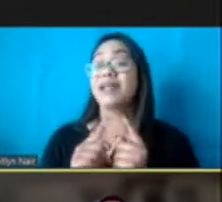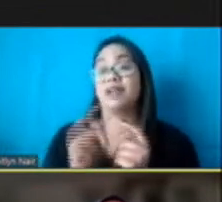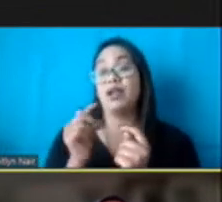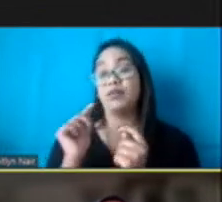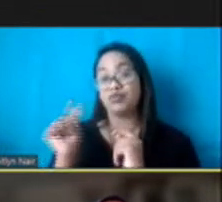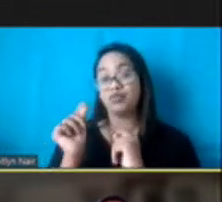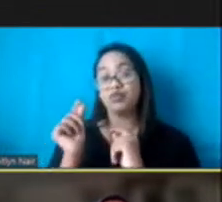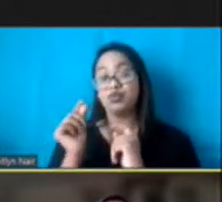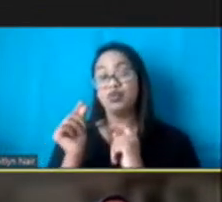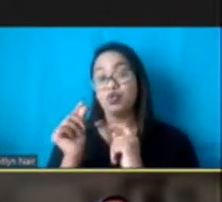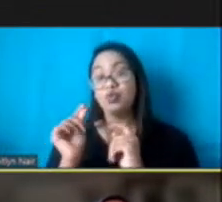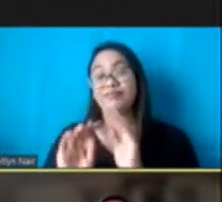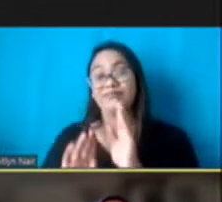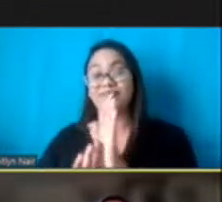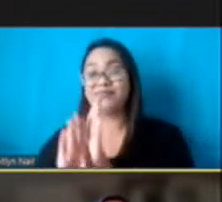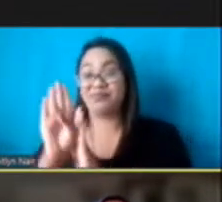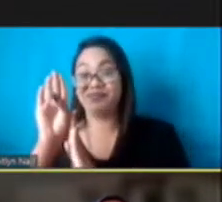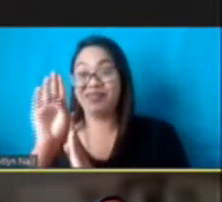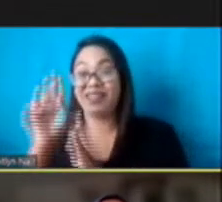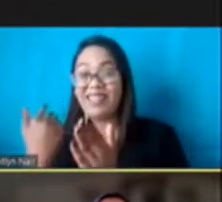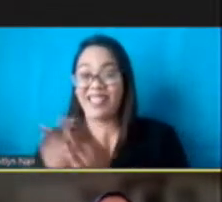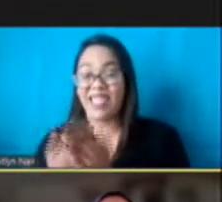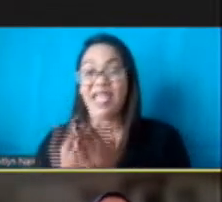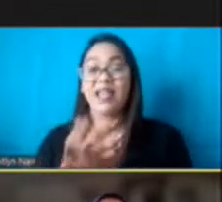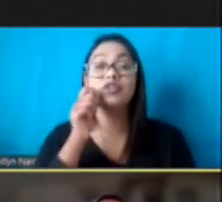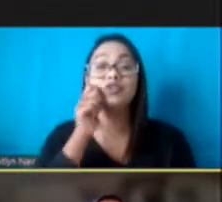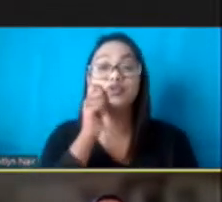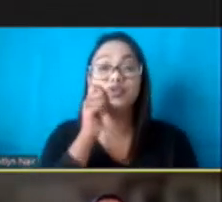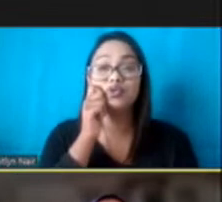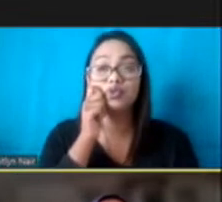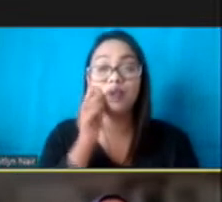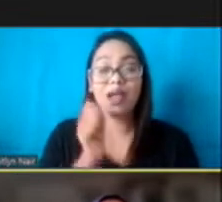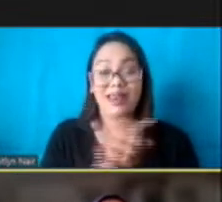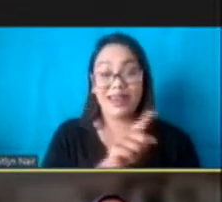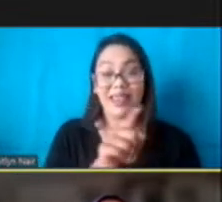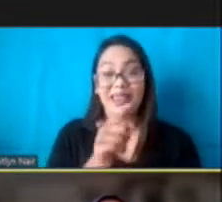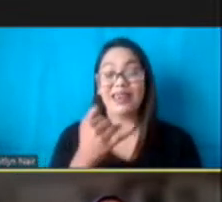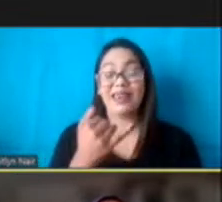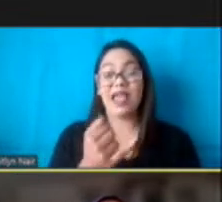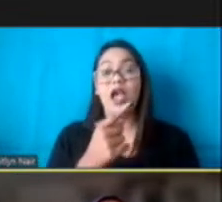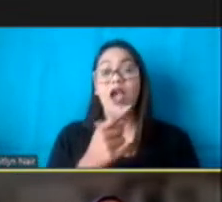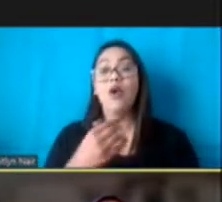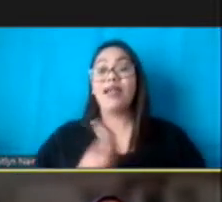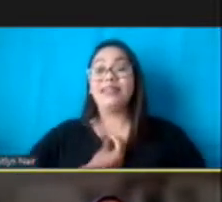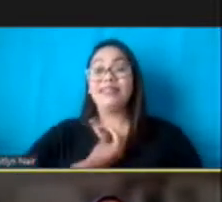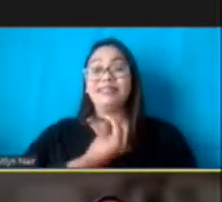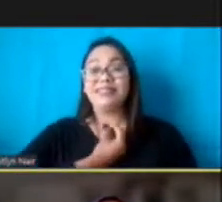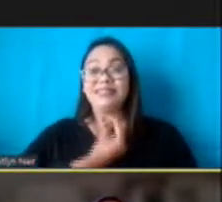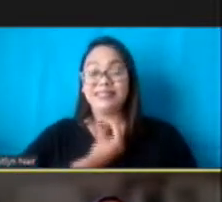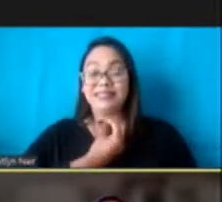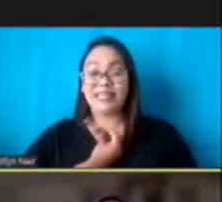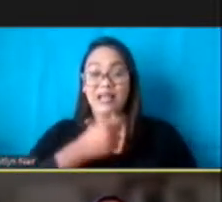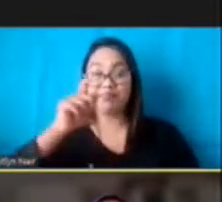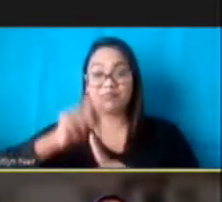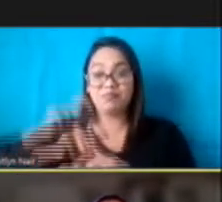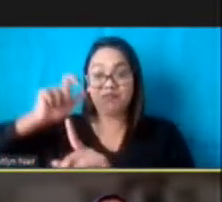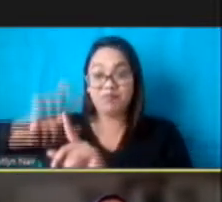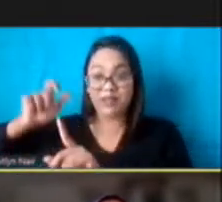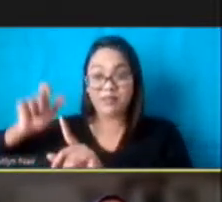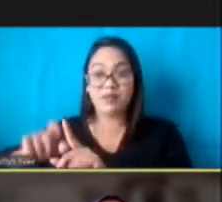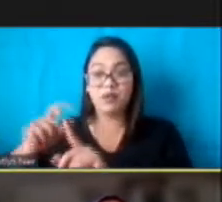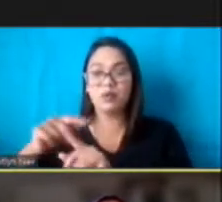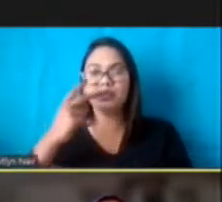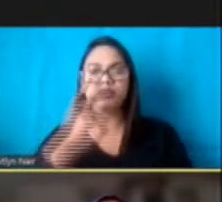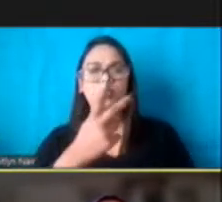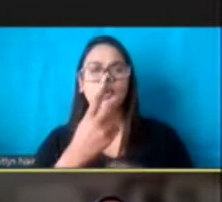system. Just some data from the city of Tshwane Metro, particularly around the young admissions. We always saw